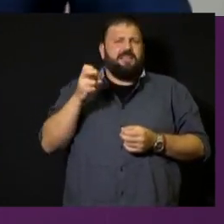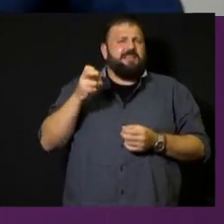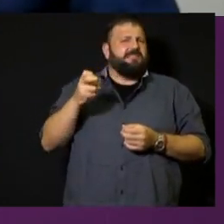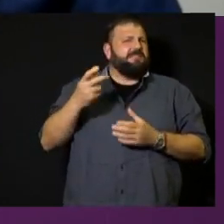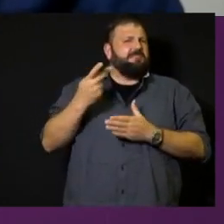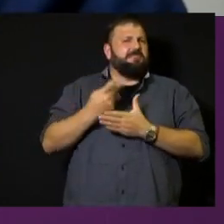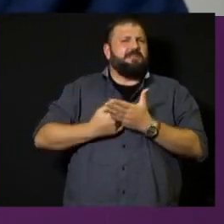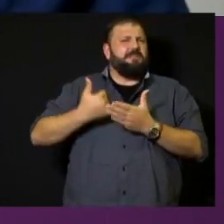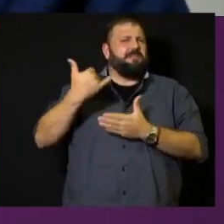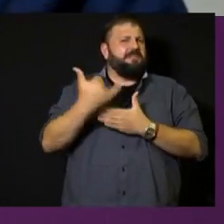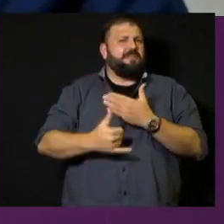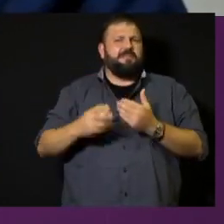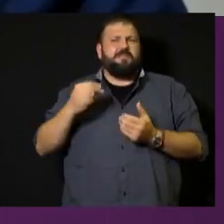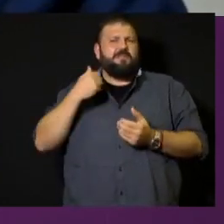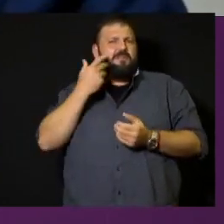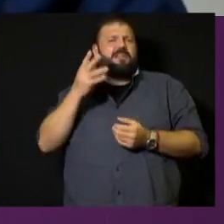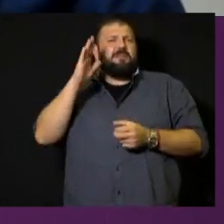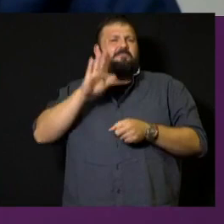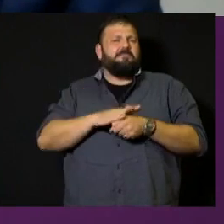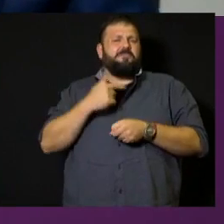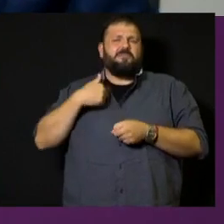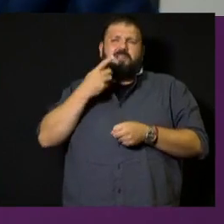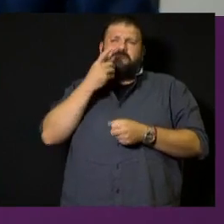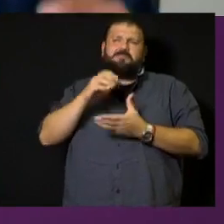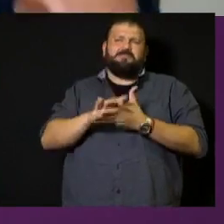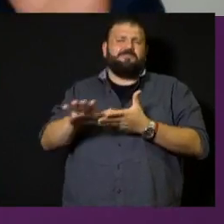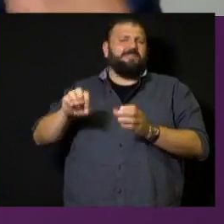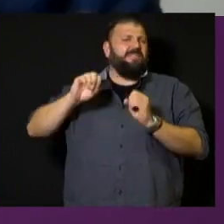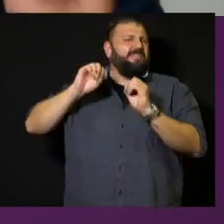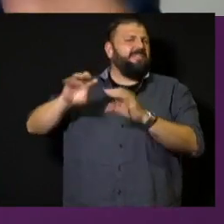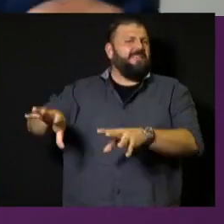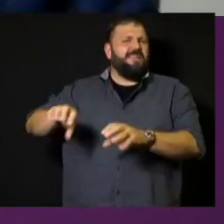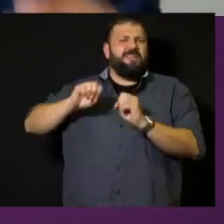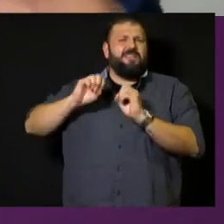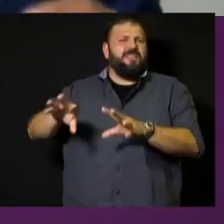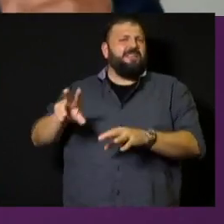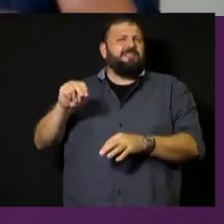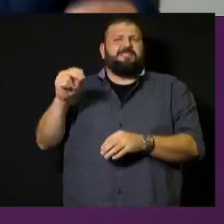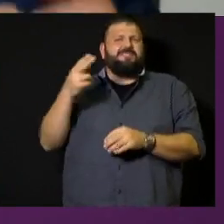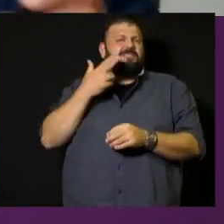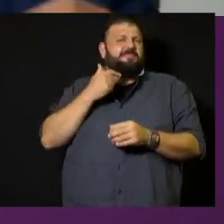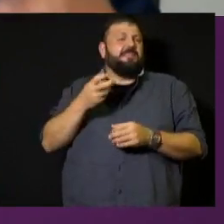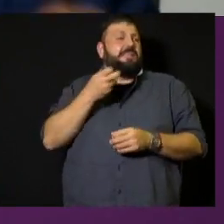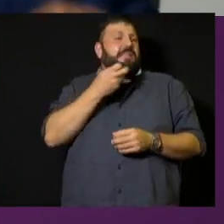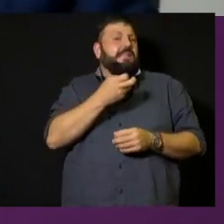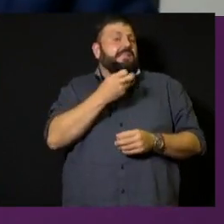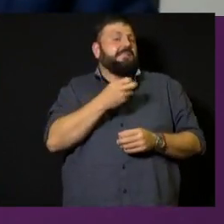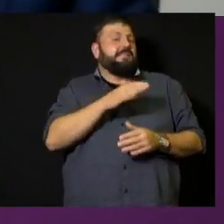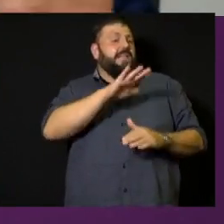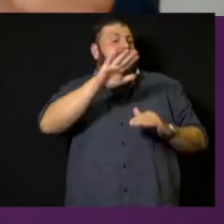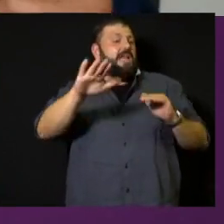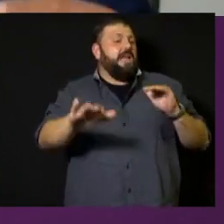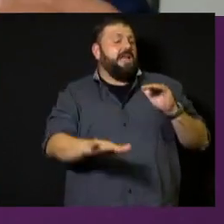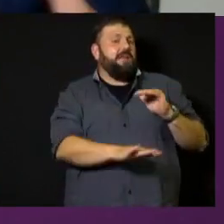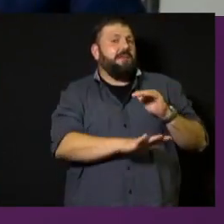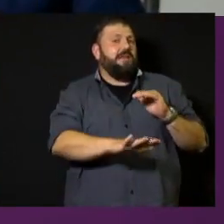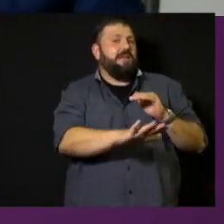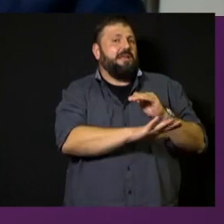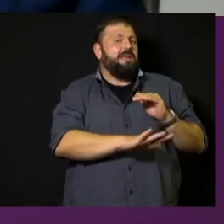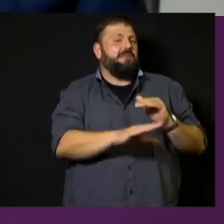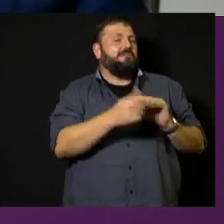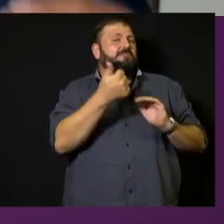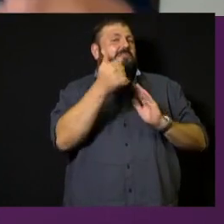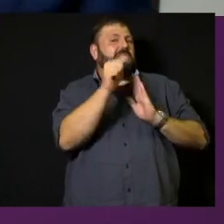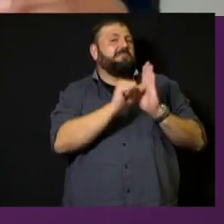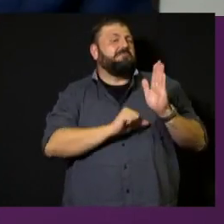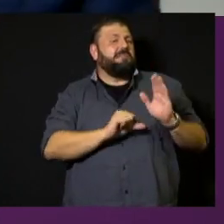this project, and I did whatever I could for her to leave this. And in these basements, living 6 months in these